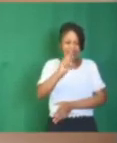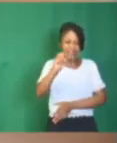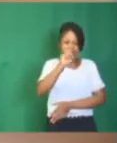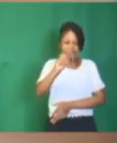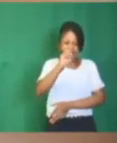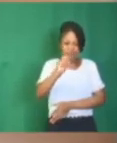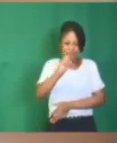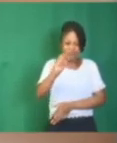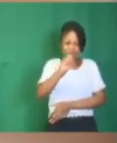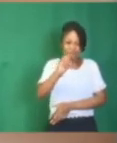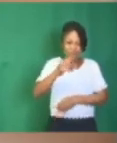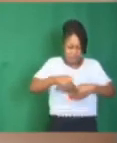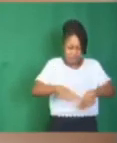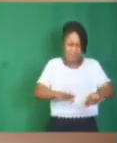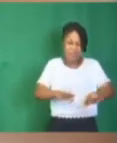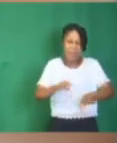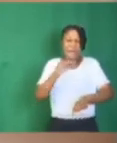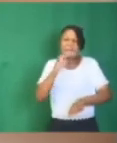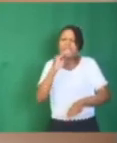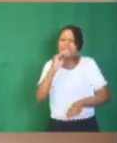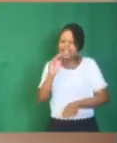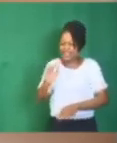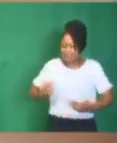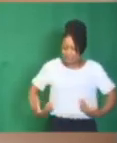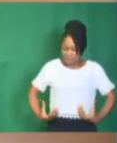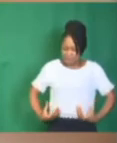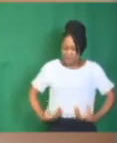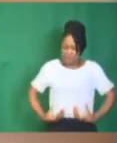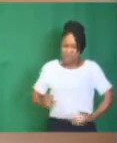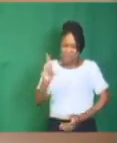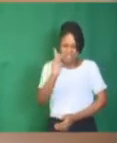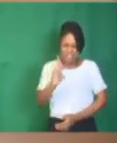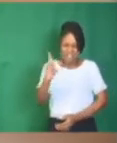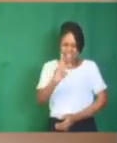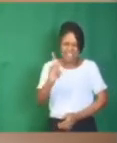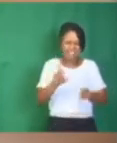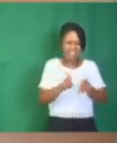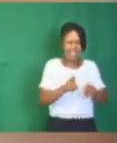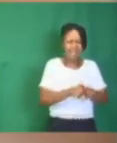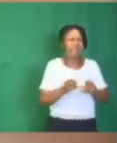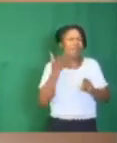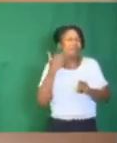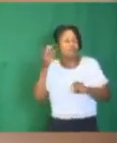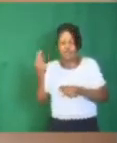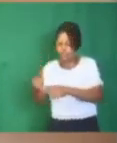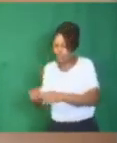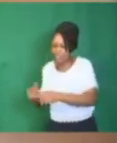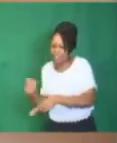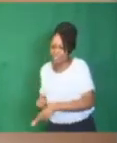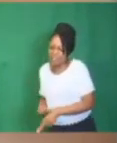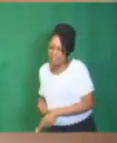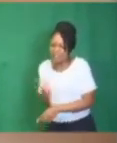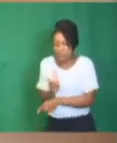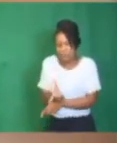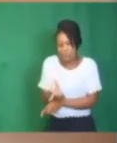in by the kidneys, and then that is when you go to the toilet and take a piss. Now I want to